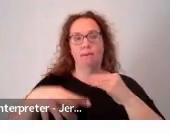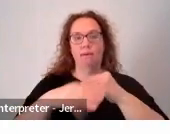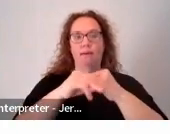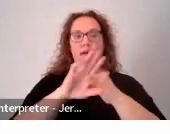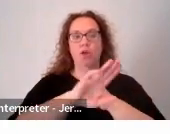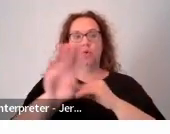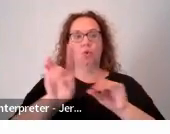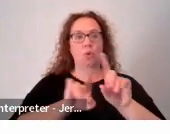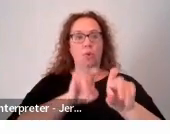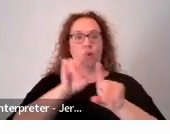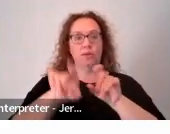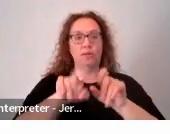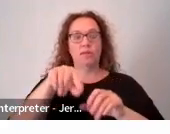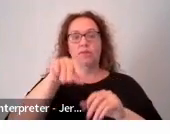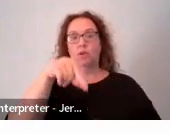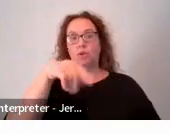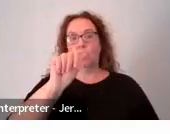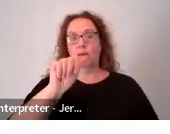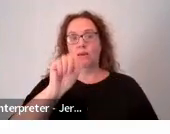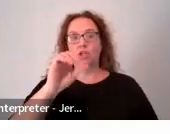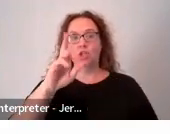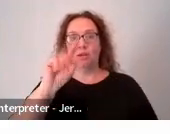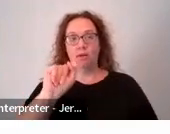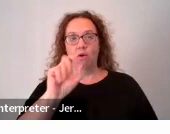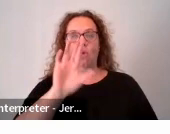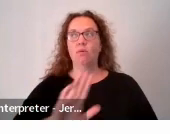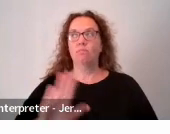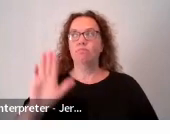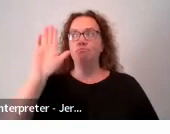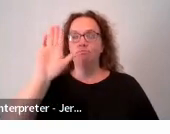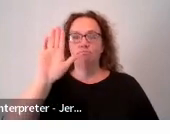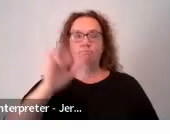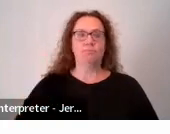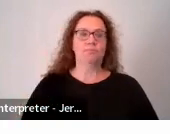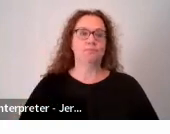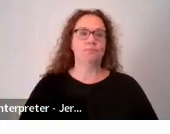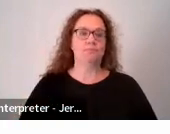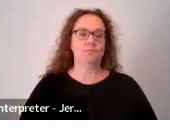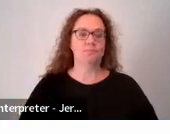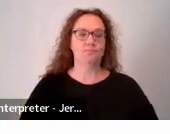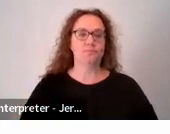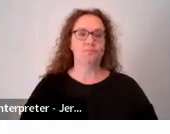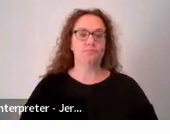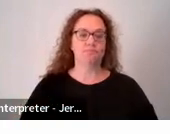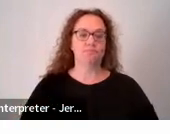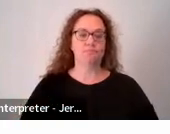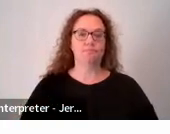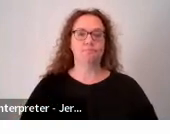questions either in the Q&A or by raising your hand.